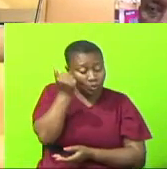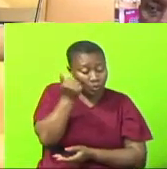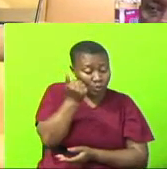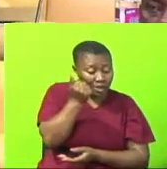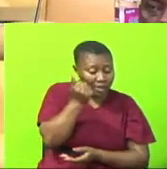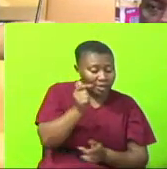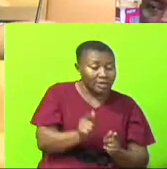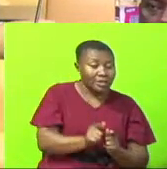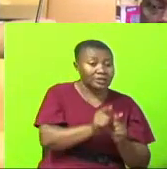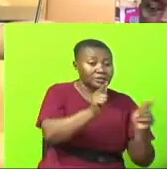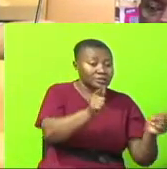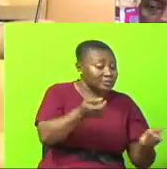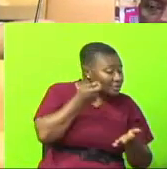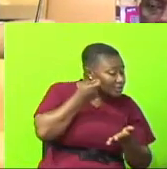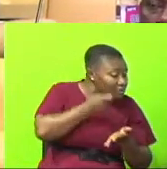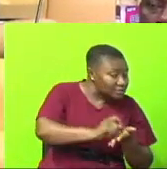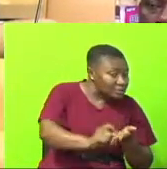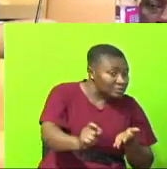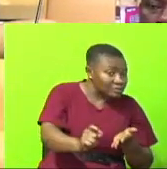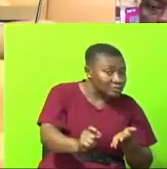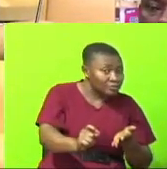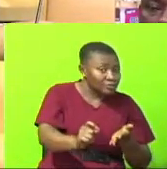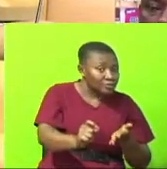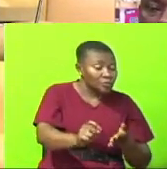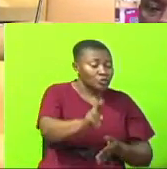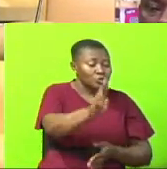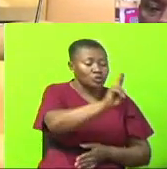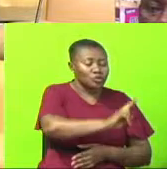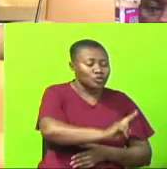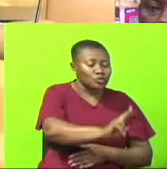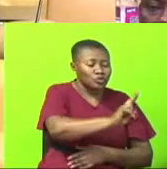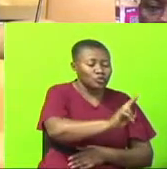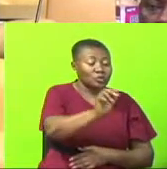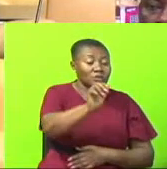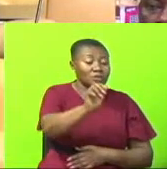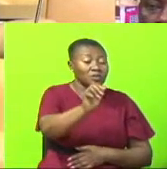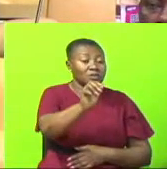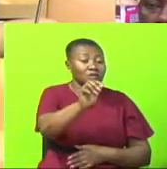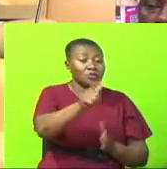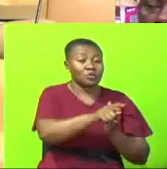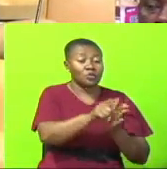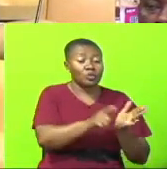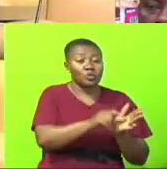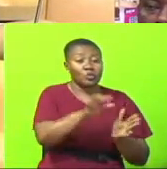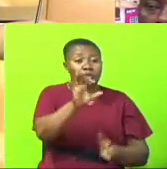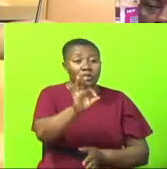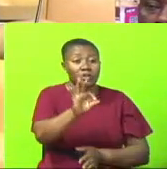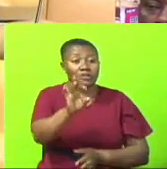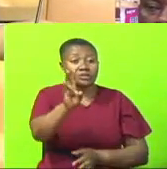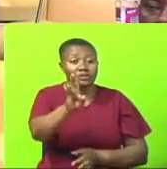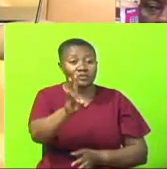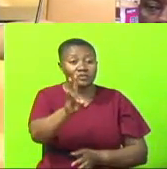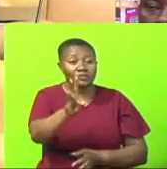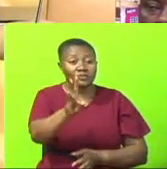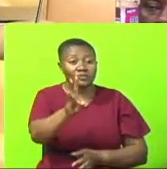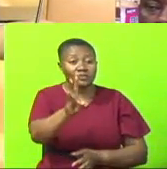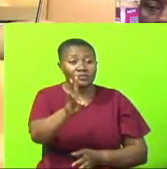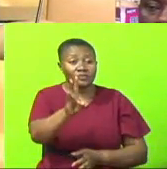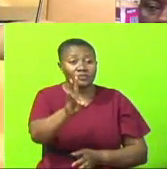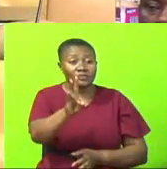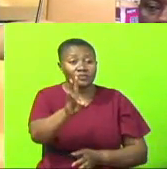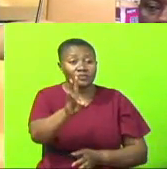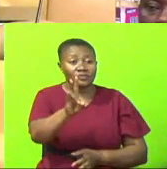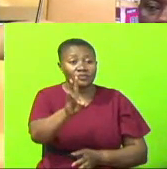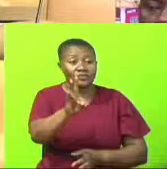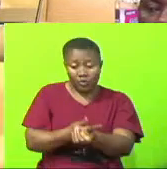is invoking Article 97(1) of the Constitution of the Republic of Ghana to declare